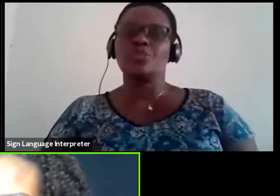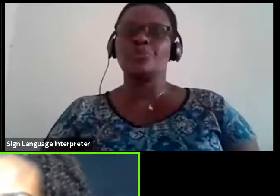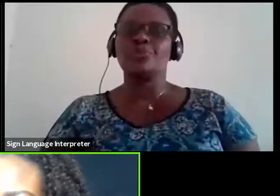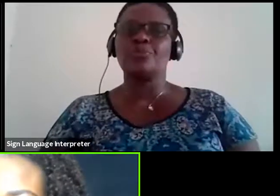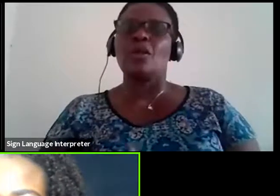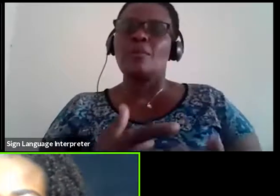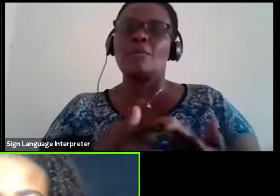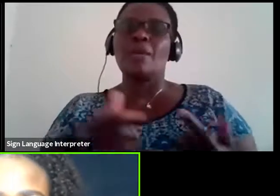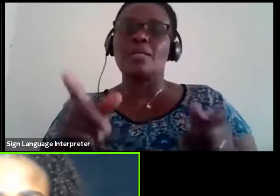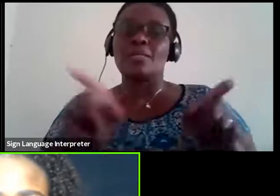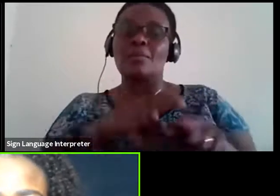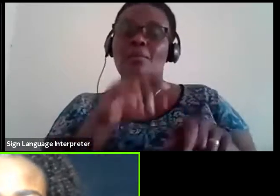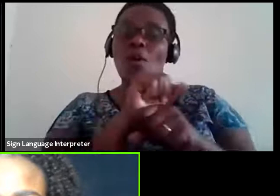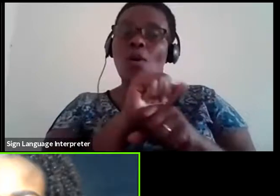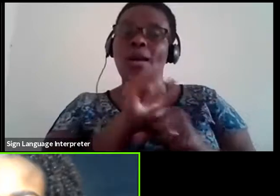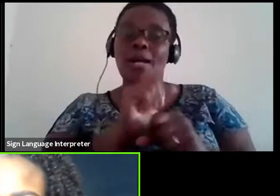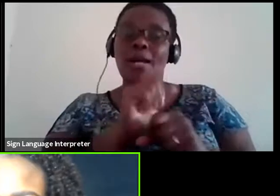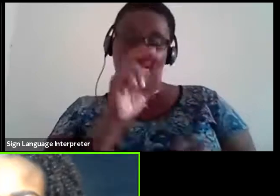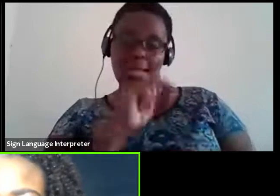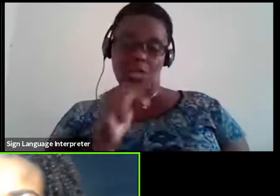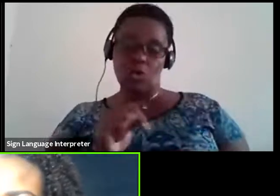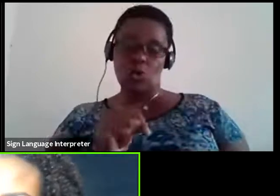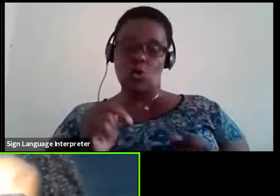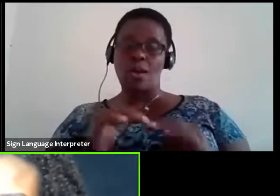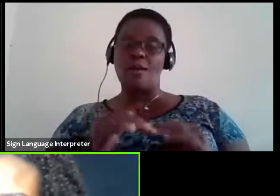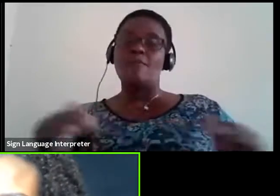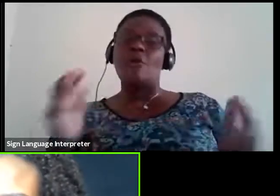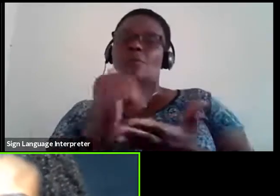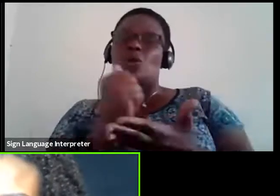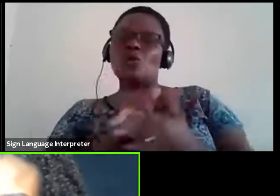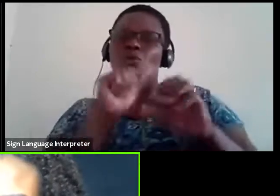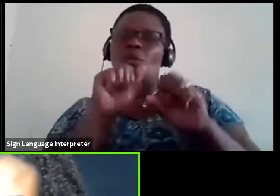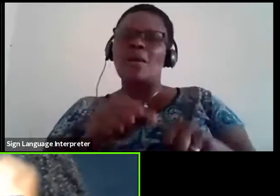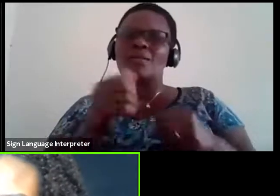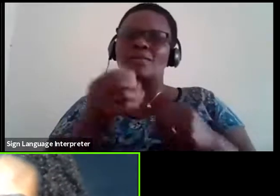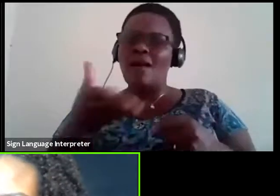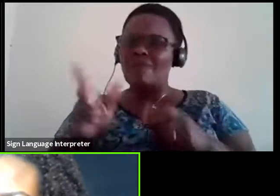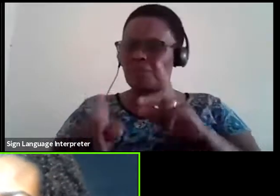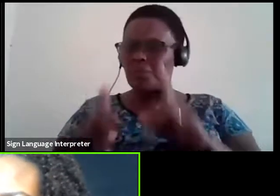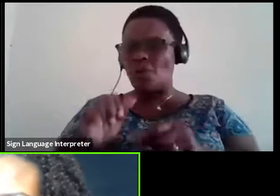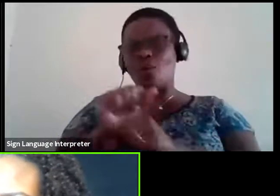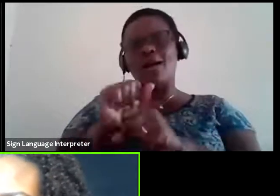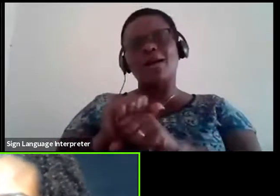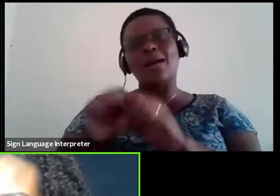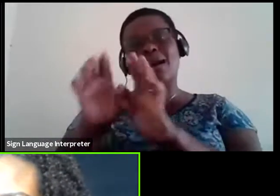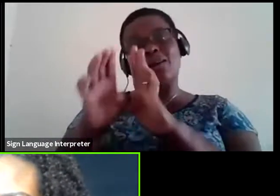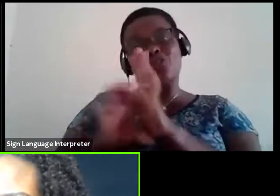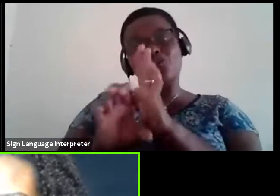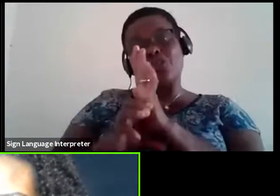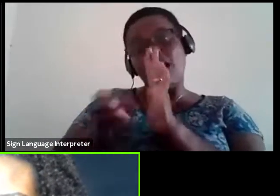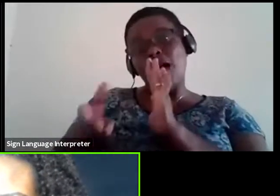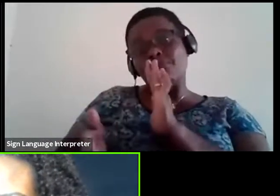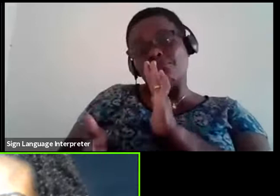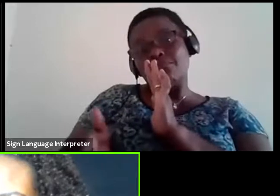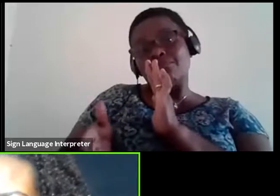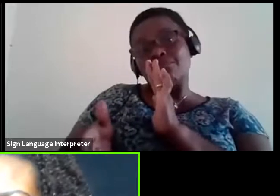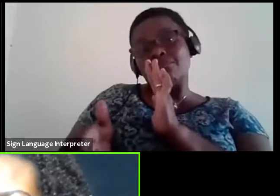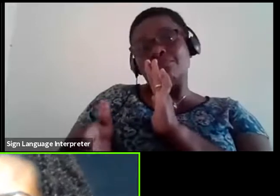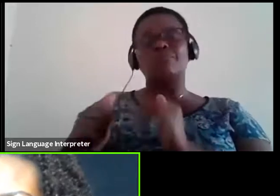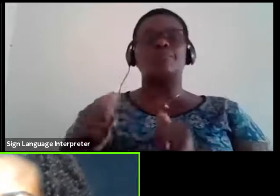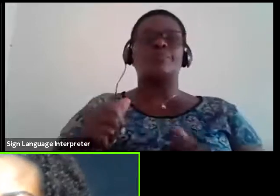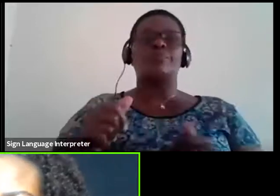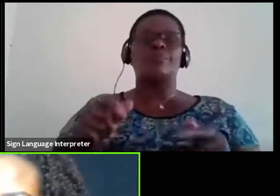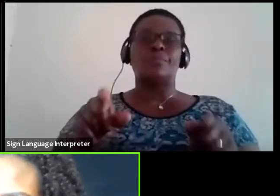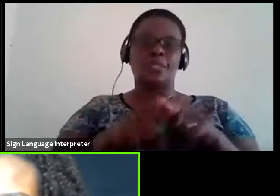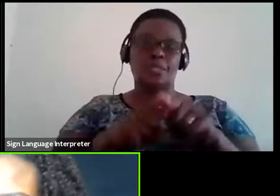on ground that can actually be with you within your jurisdiction and help you to solve whatever